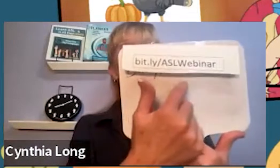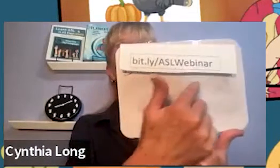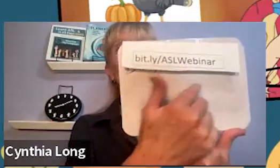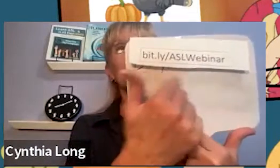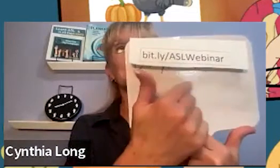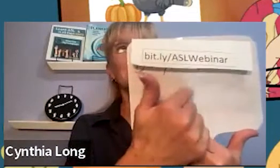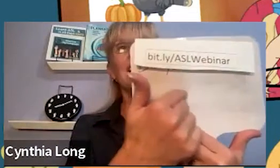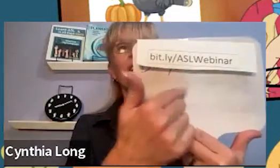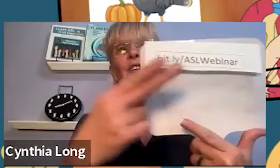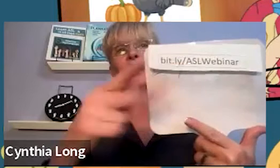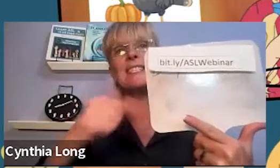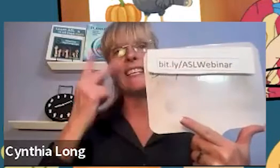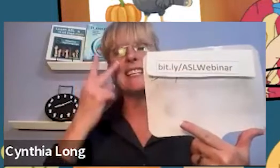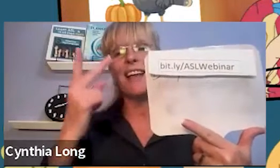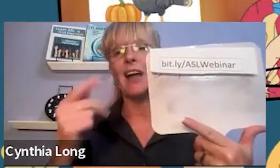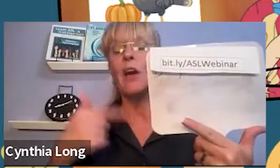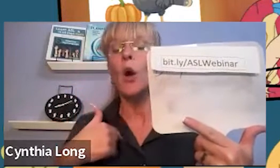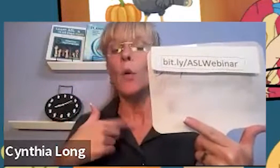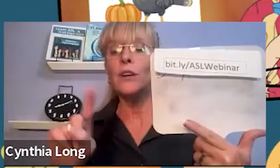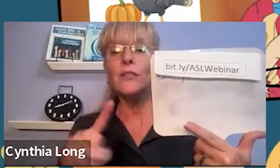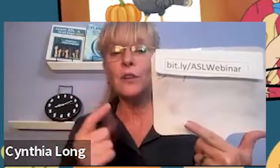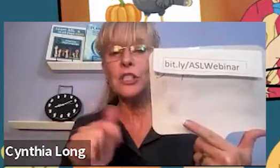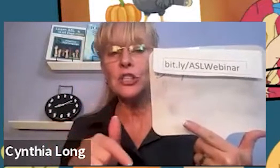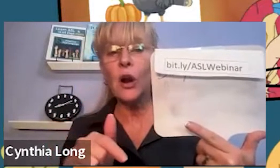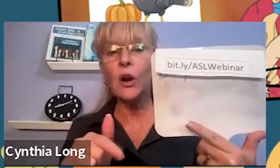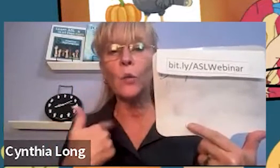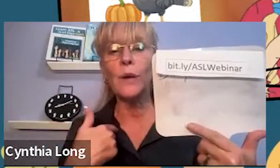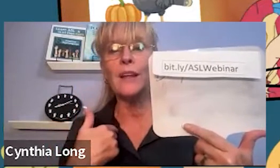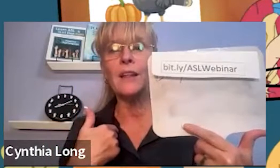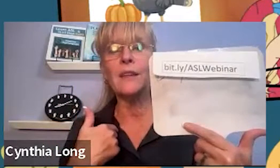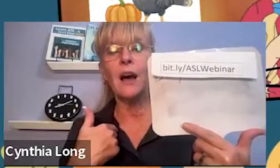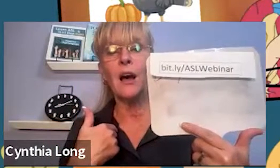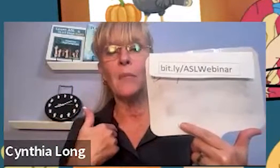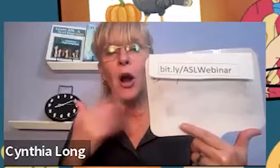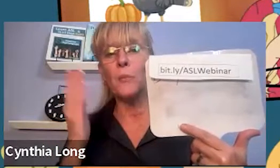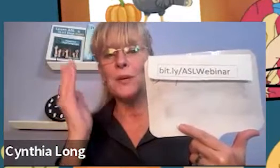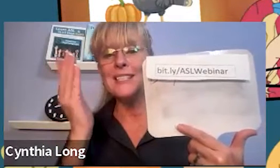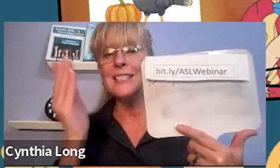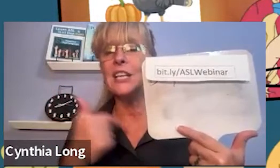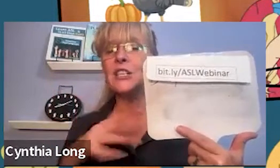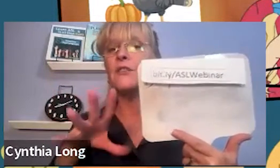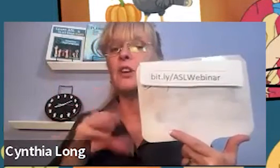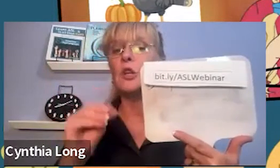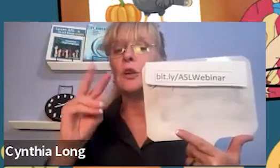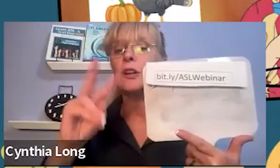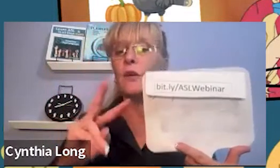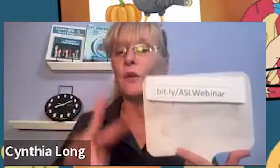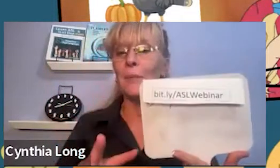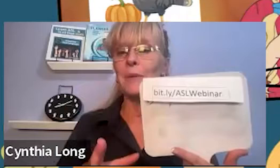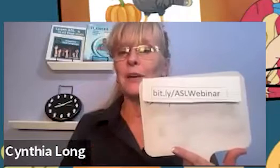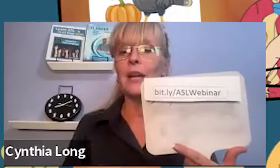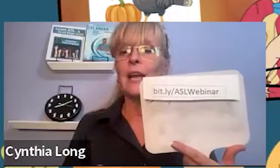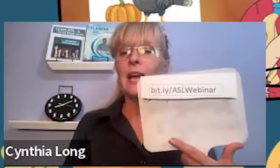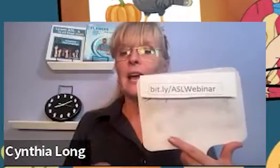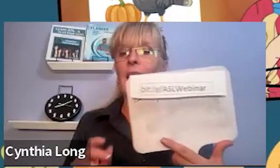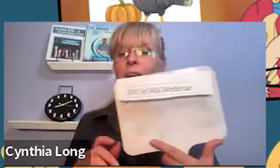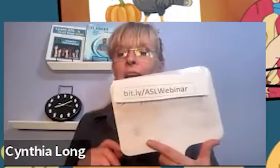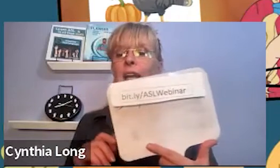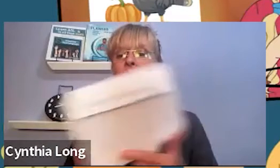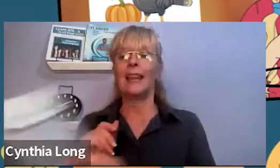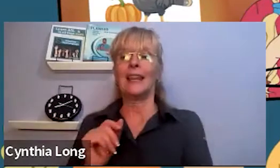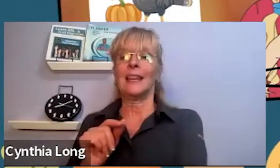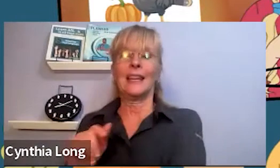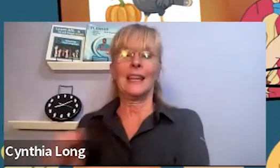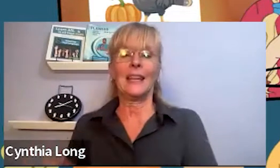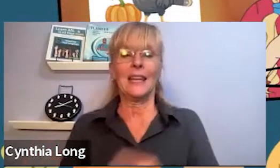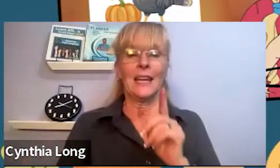start and join this over here. You can see it live. We're going to first start with our presentation for learning vocabulary.